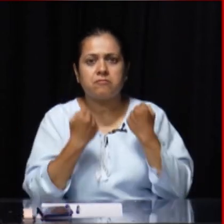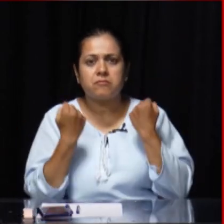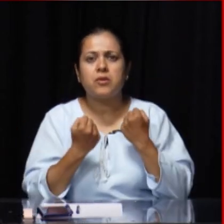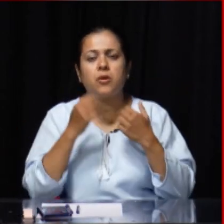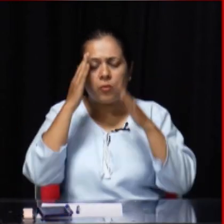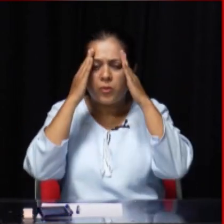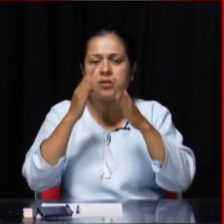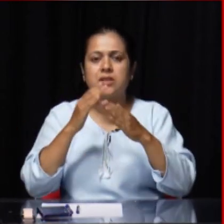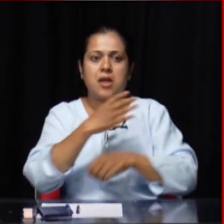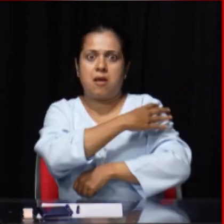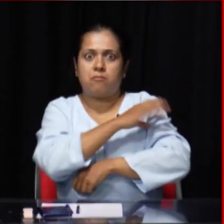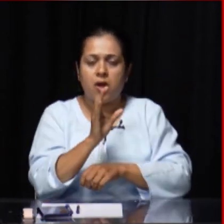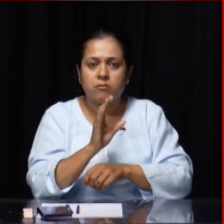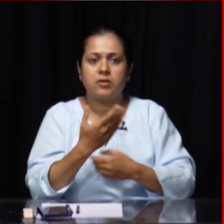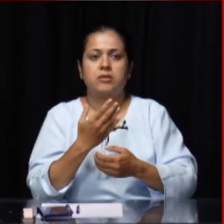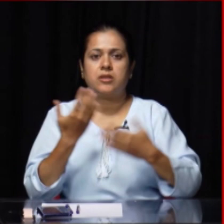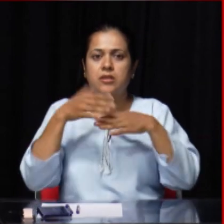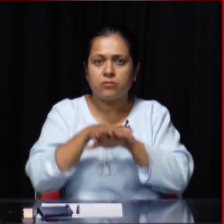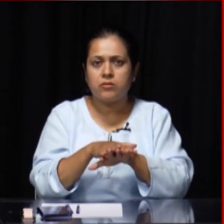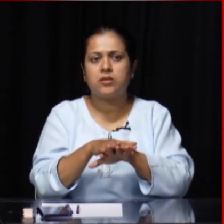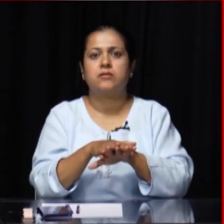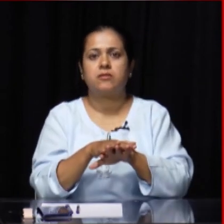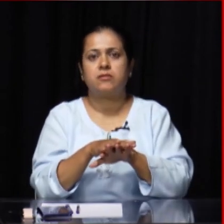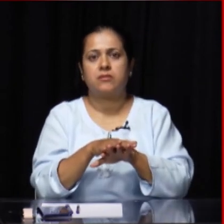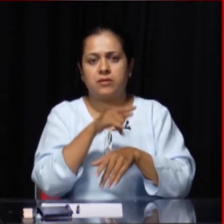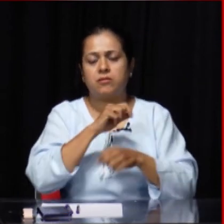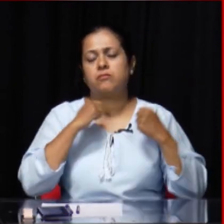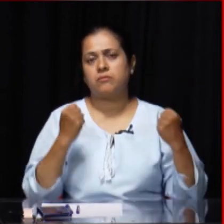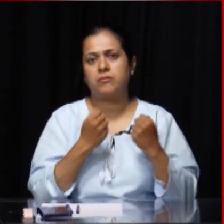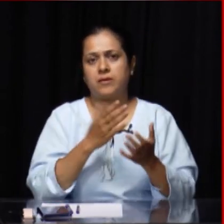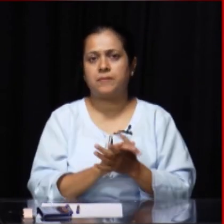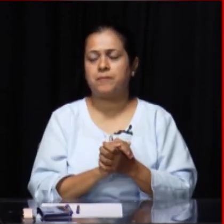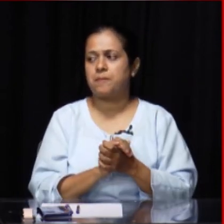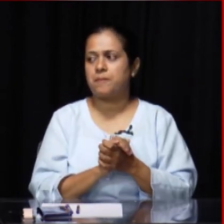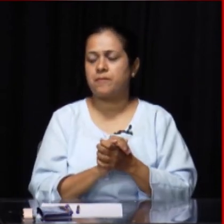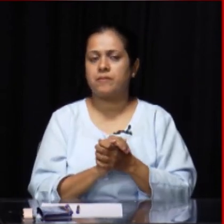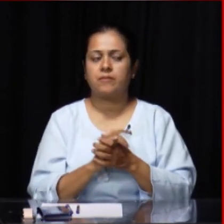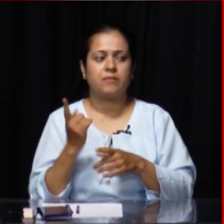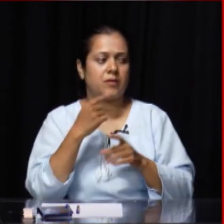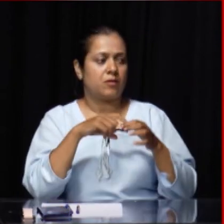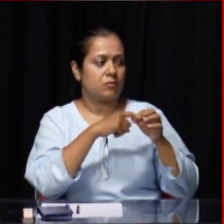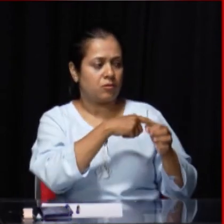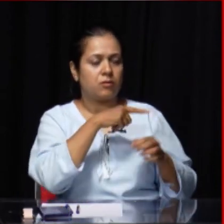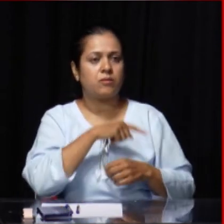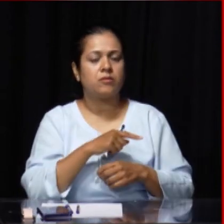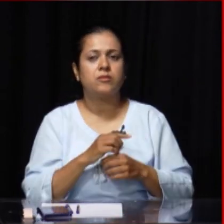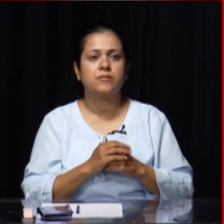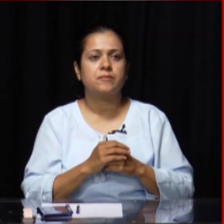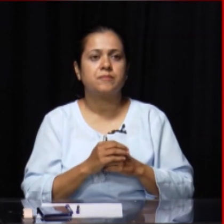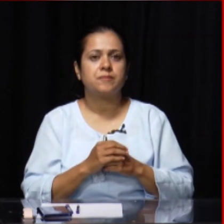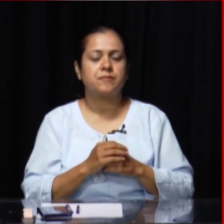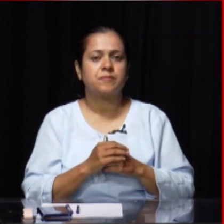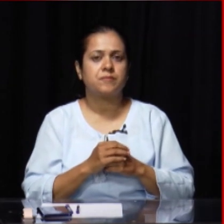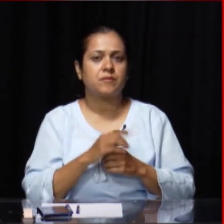inclusion, empowerment of persons with disability. Okay. Prakash Bab, before we go any further,